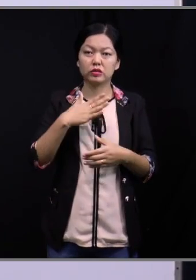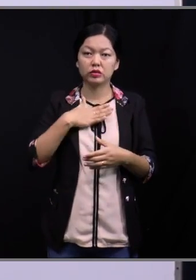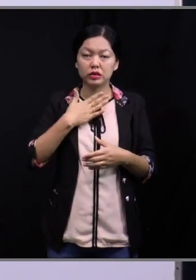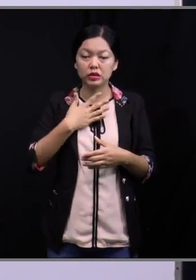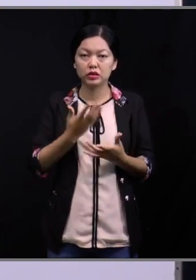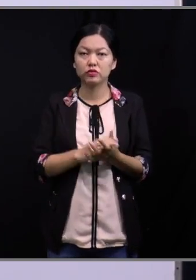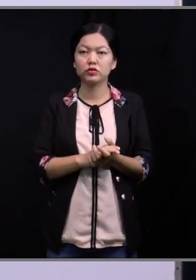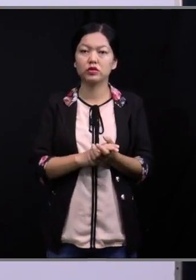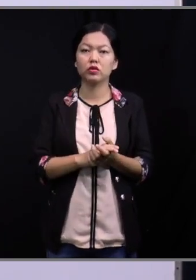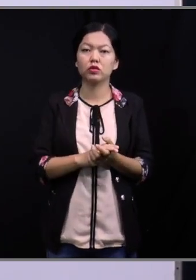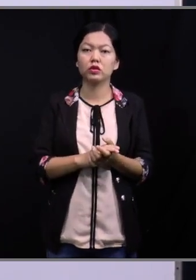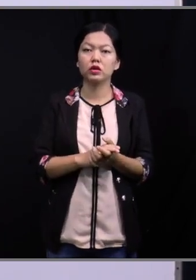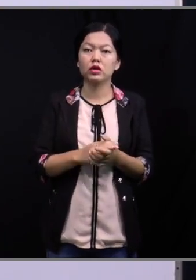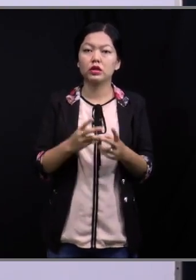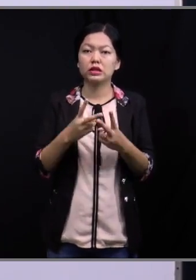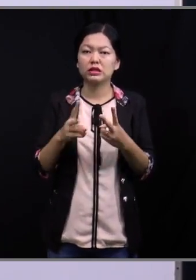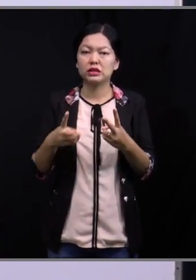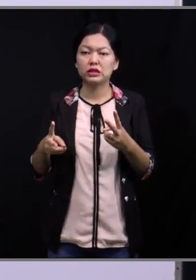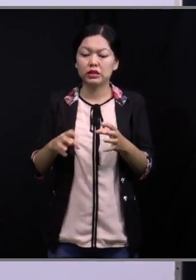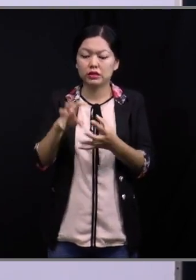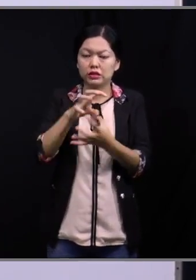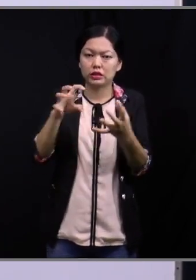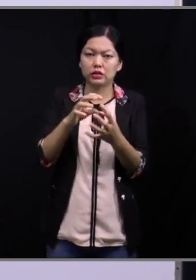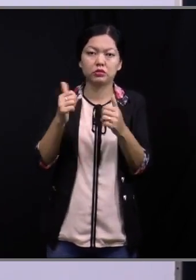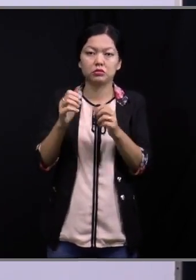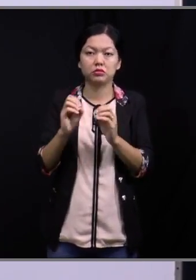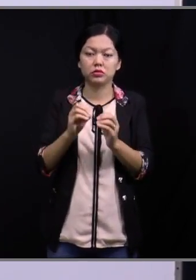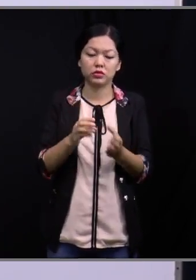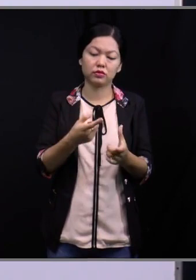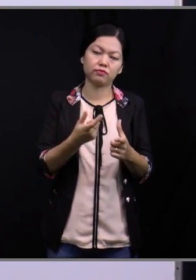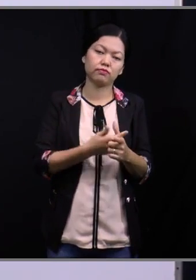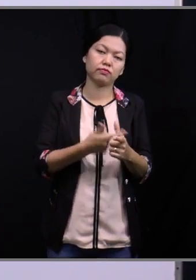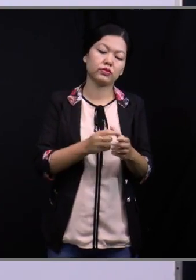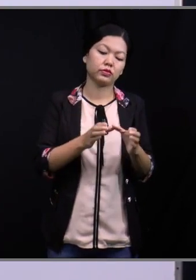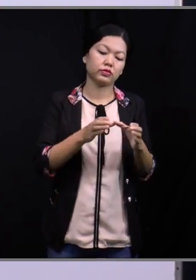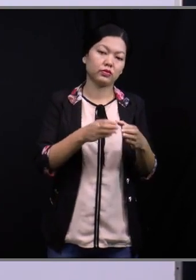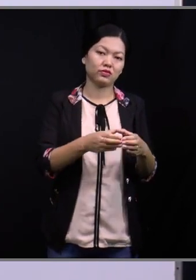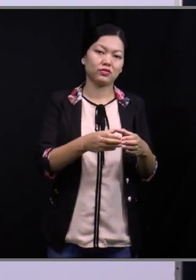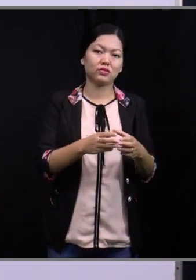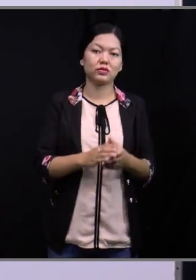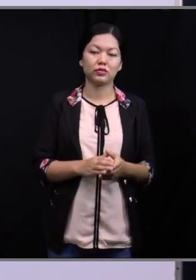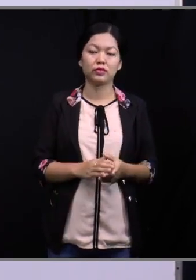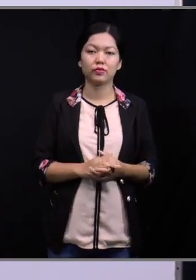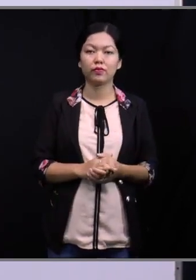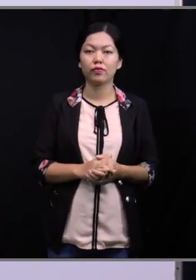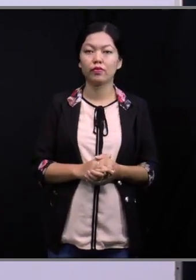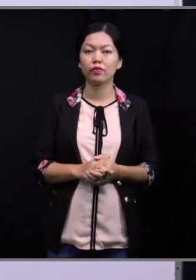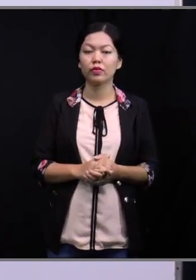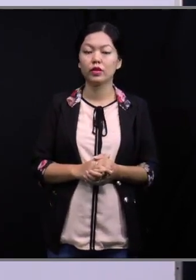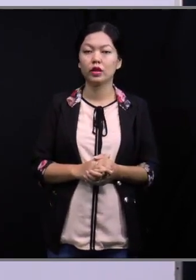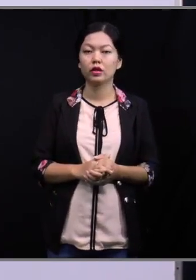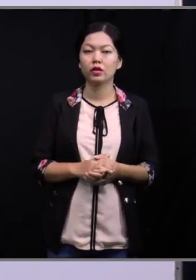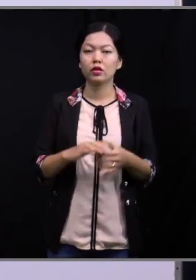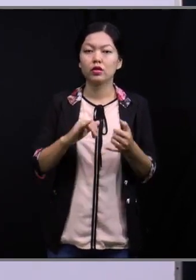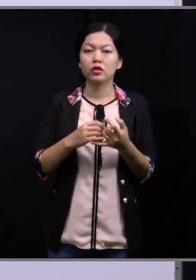other, maybe other some species, but a particular species will breed only with its own members. So